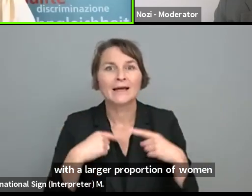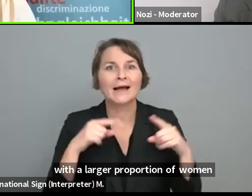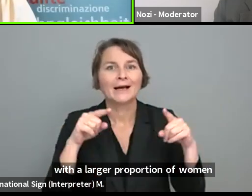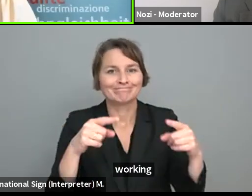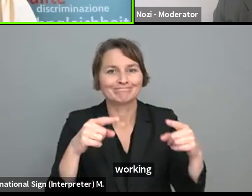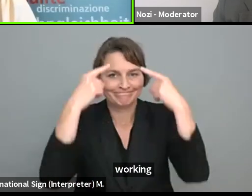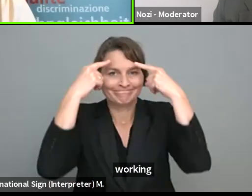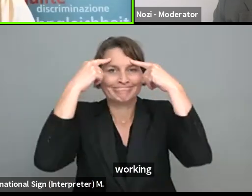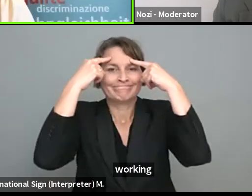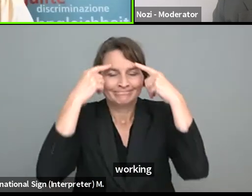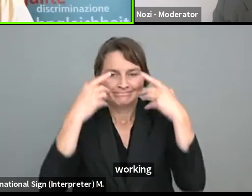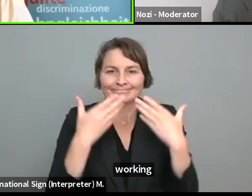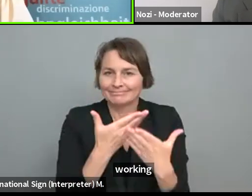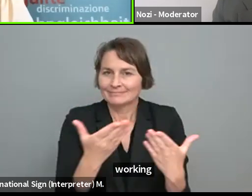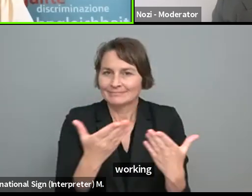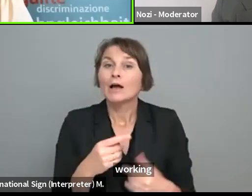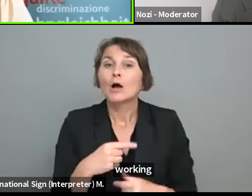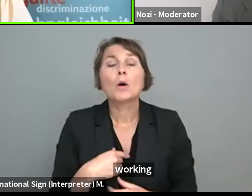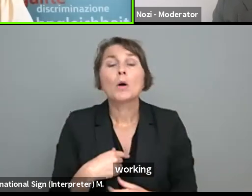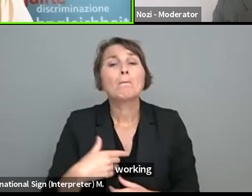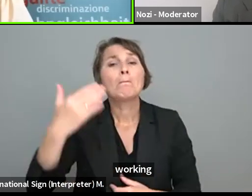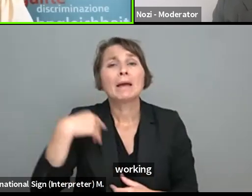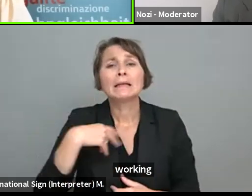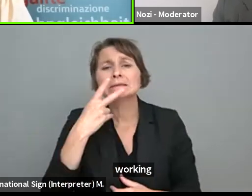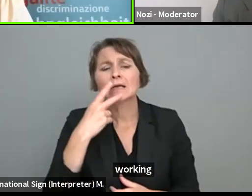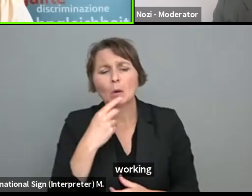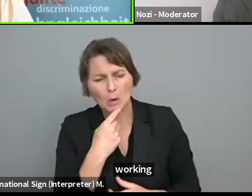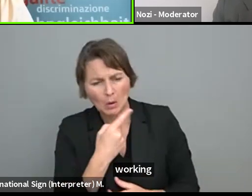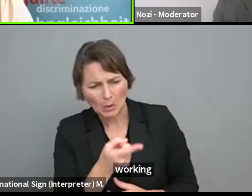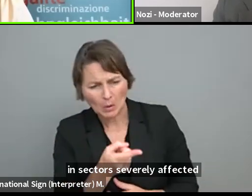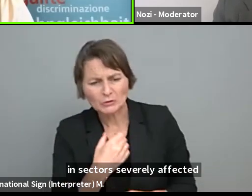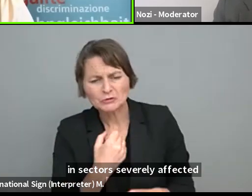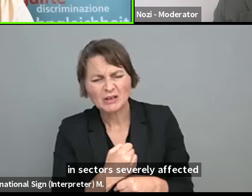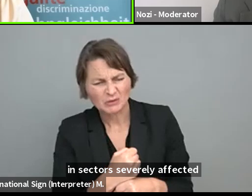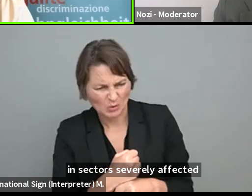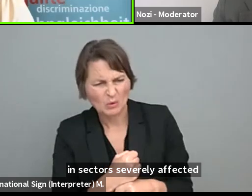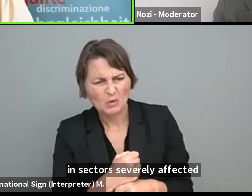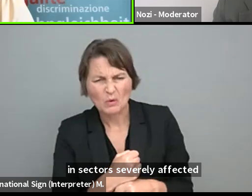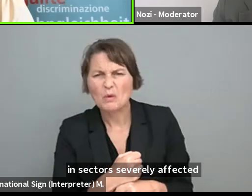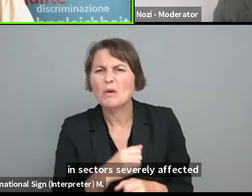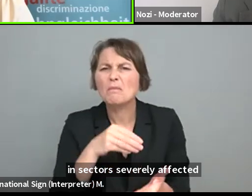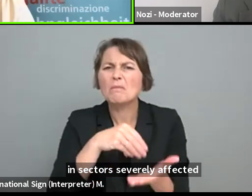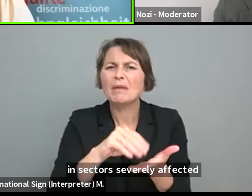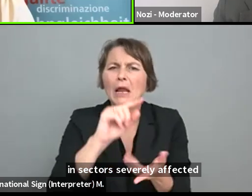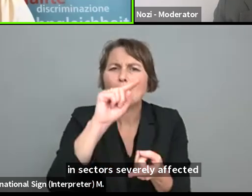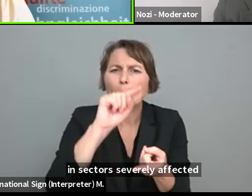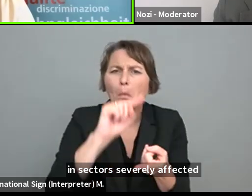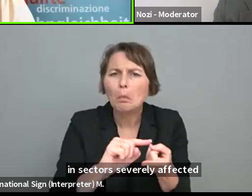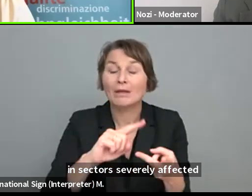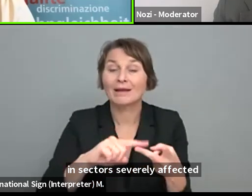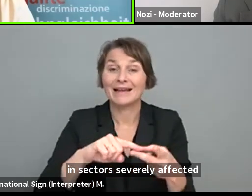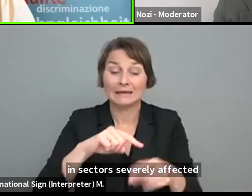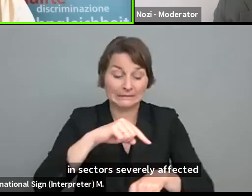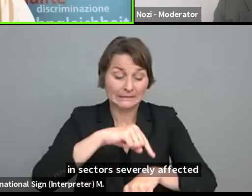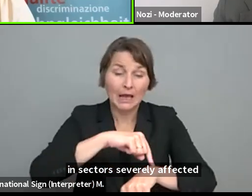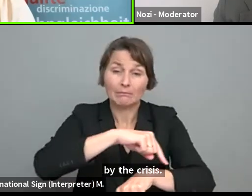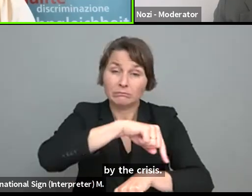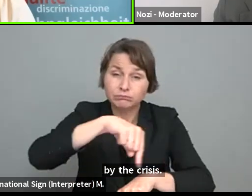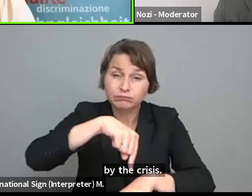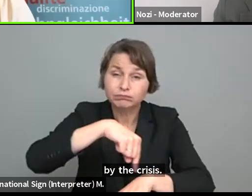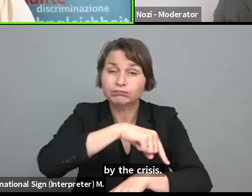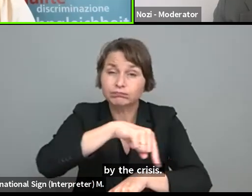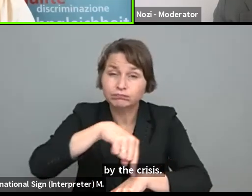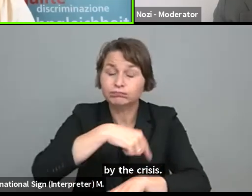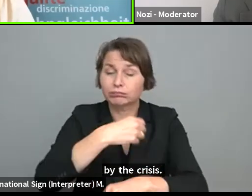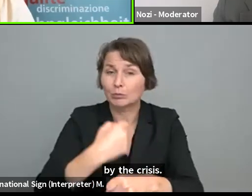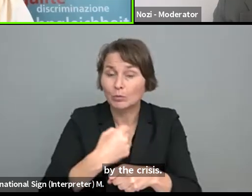often characterized by low pay, long hours, and difficult working